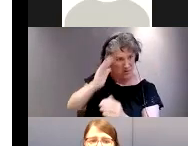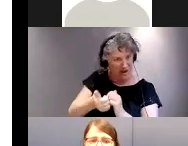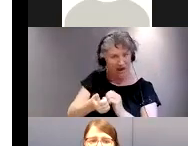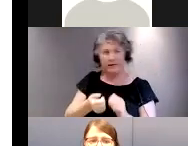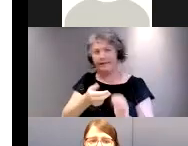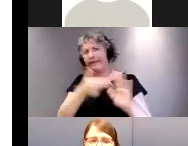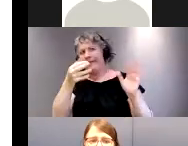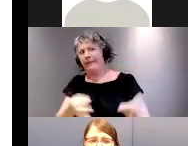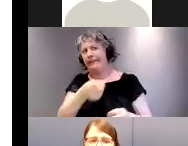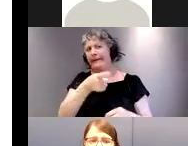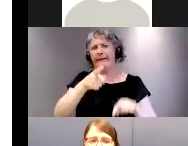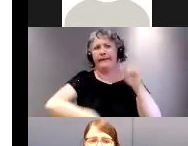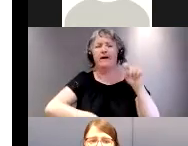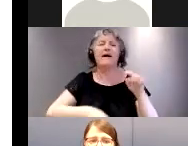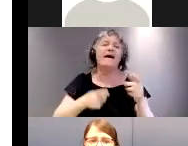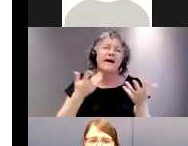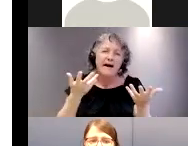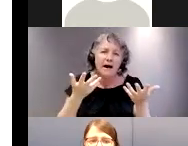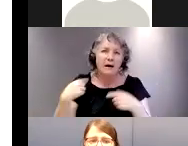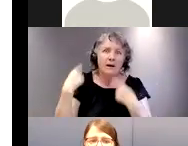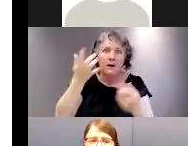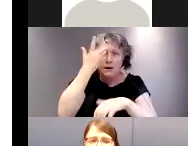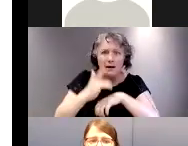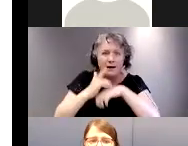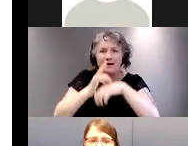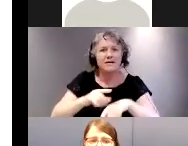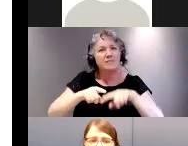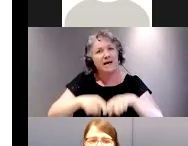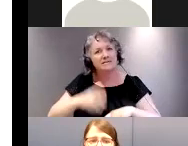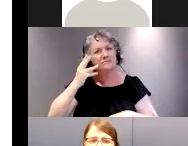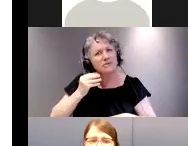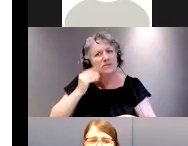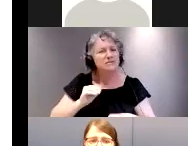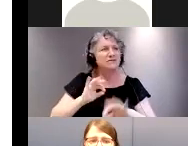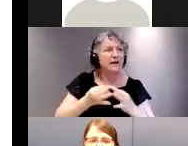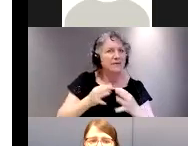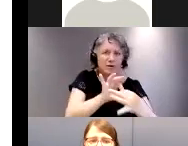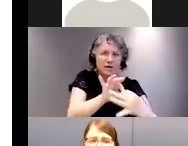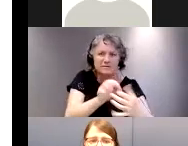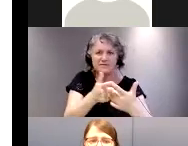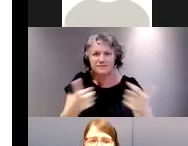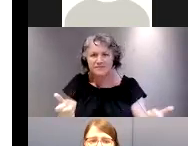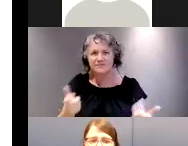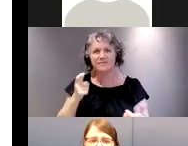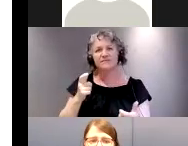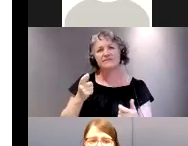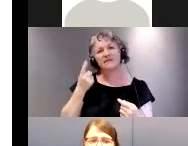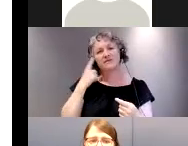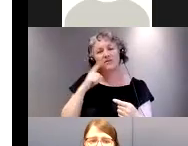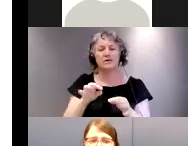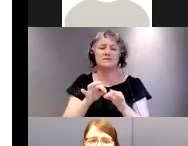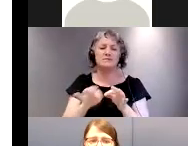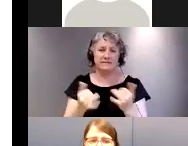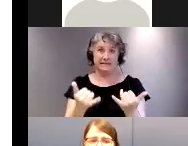really is any older adult, I tend to, just for simplicity and time, use a lot of mom and dad